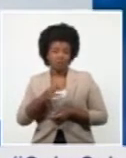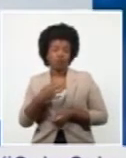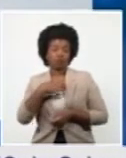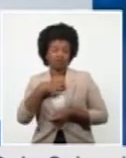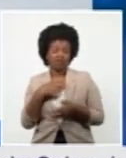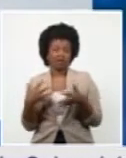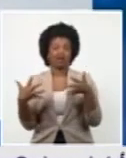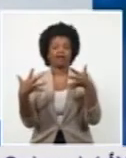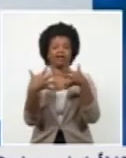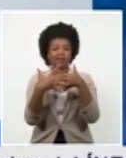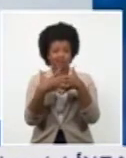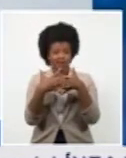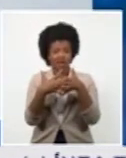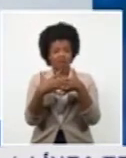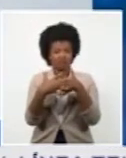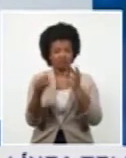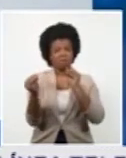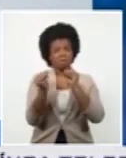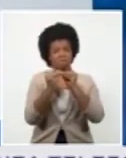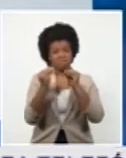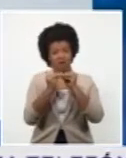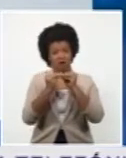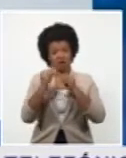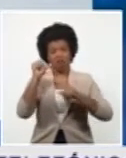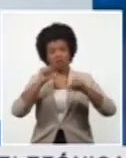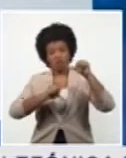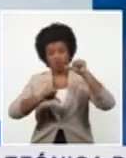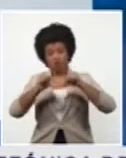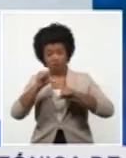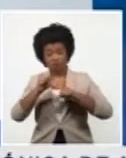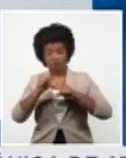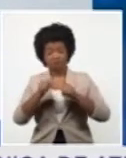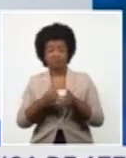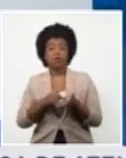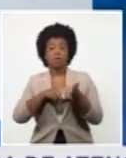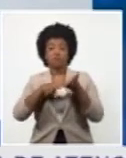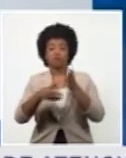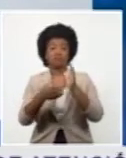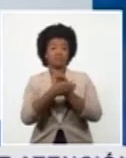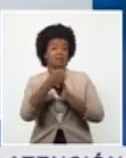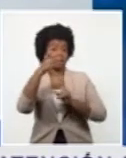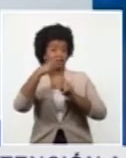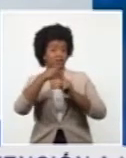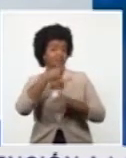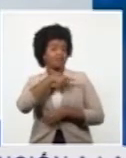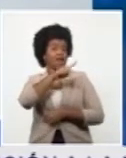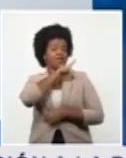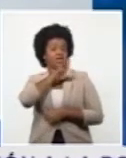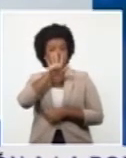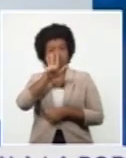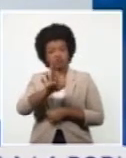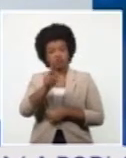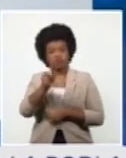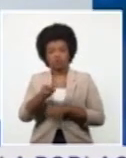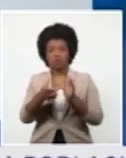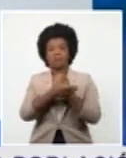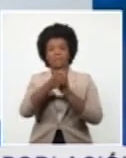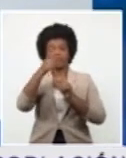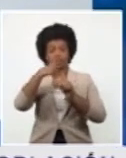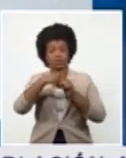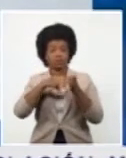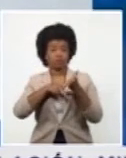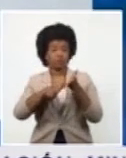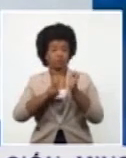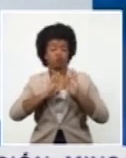epidemiologically related with the ICA Pharmaceutical Laboratory. Although they are scattered in various municipalities,